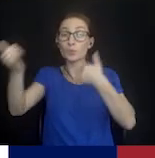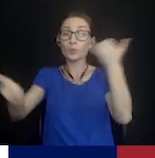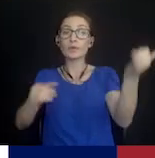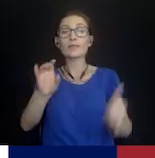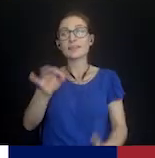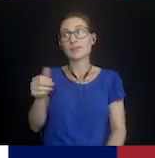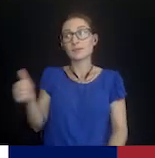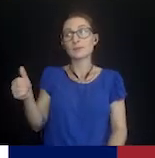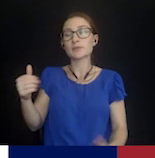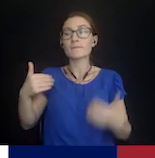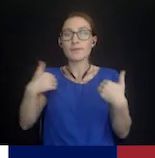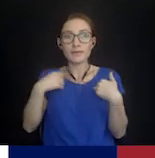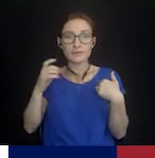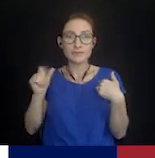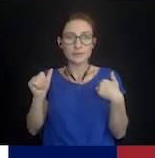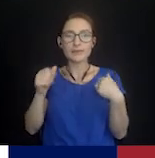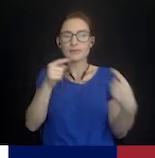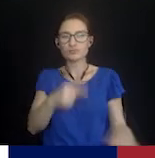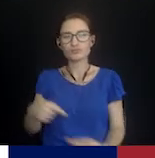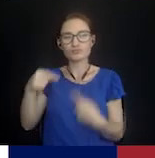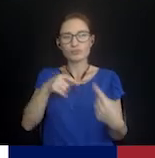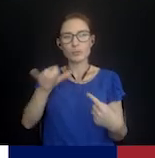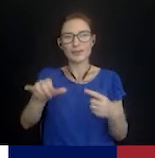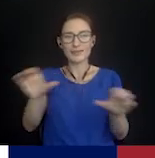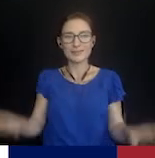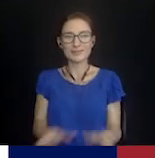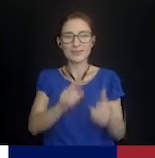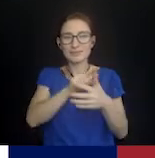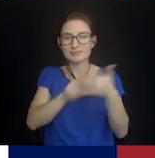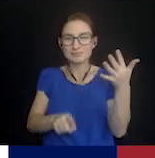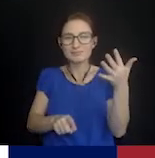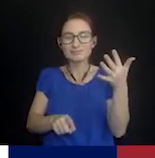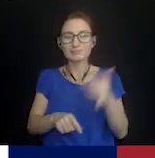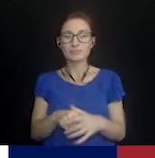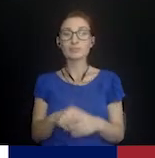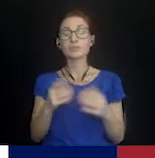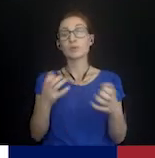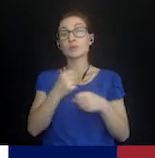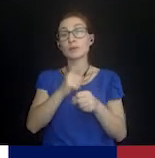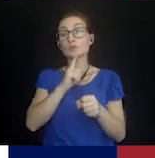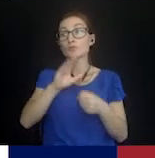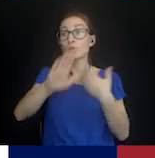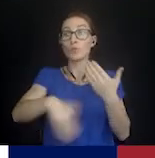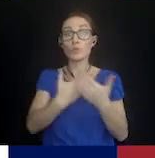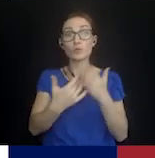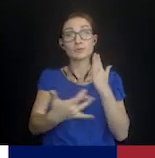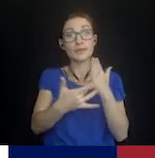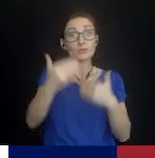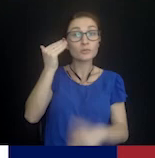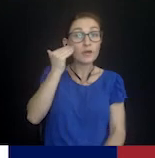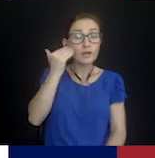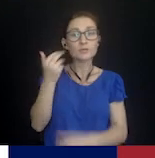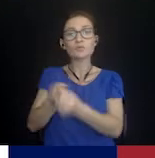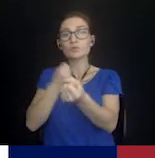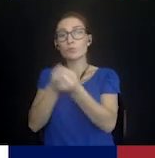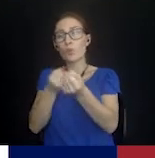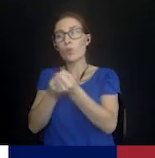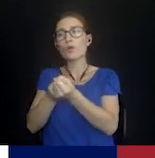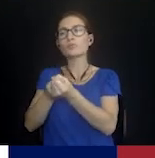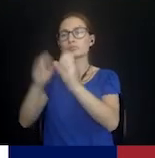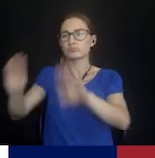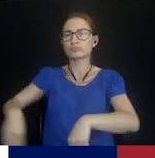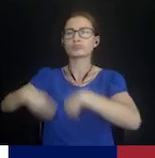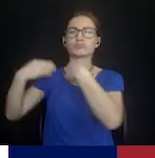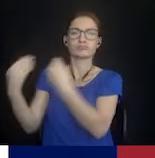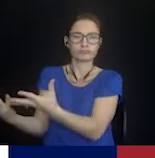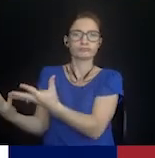may have impairments that make those activities difficult for them. So we will make sure that they have the technical knowledge and support that they need in order to